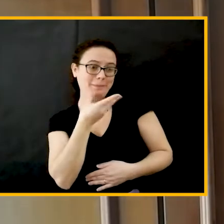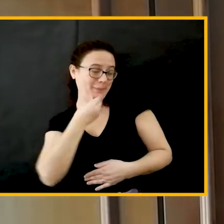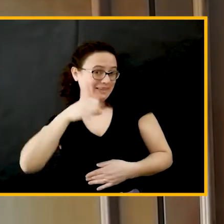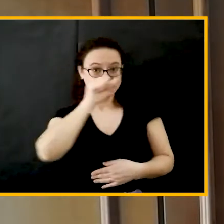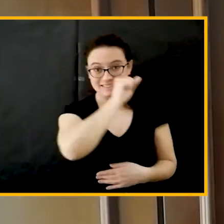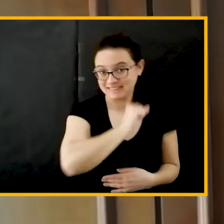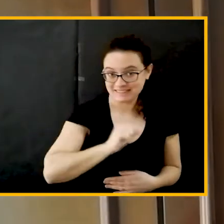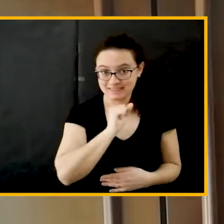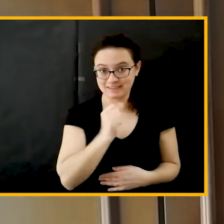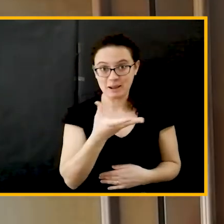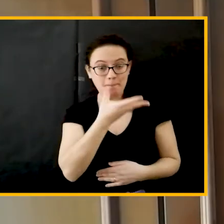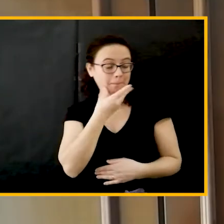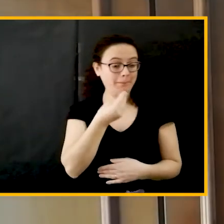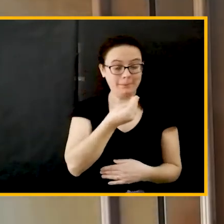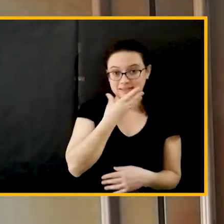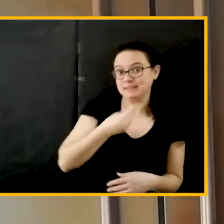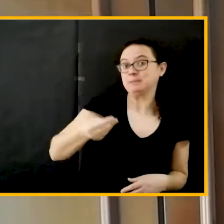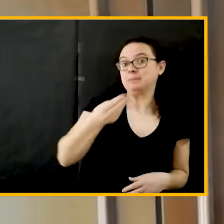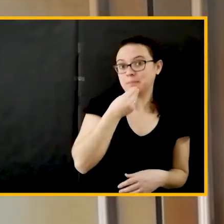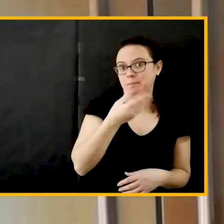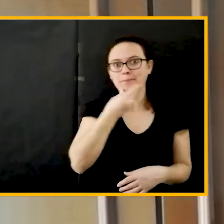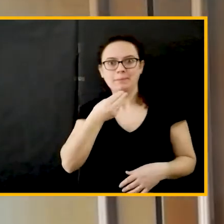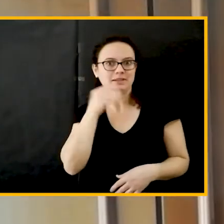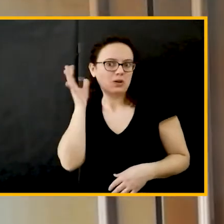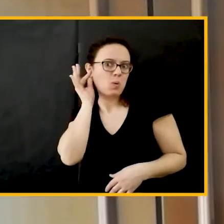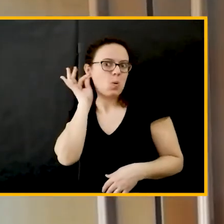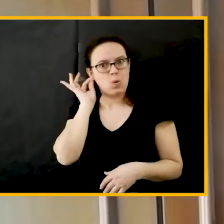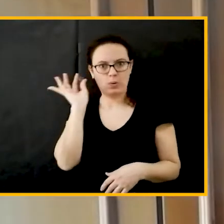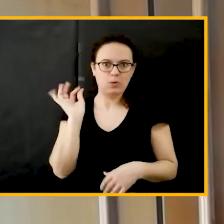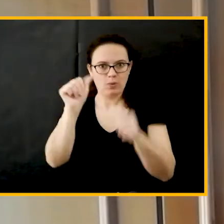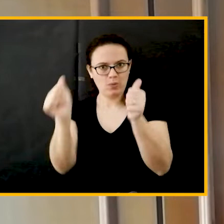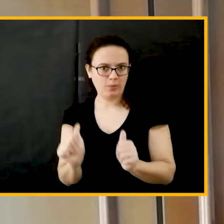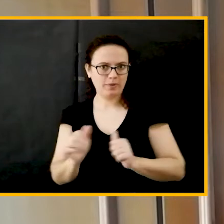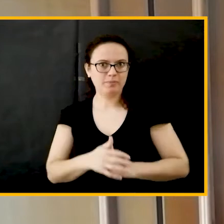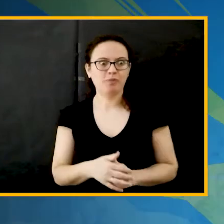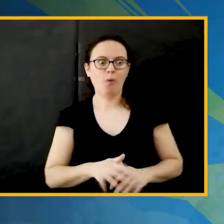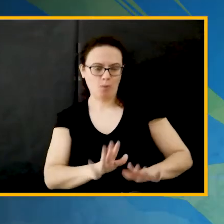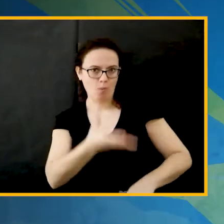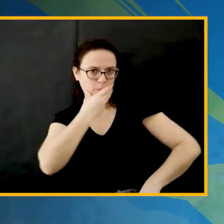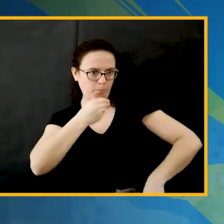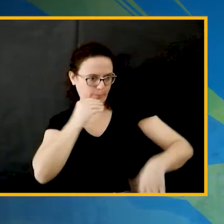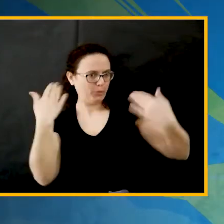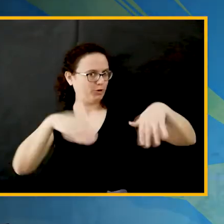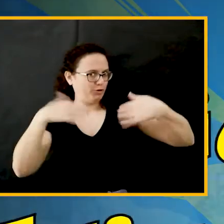pretty. Pretty, pretty. Pretty woman. Pretty más del todo, nena.